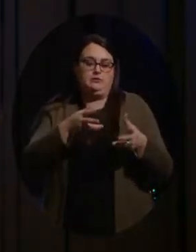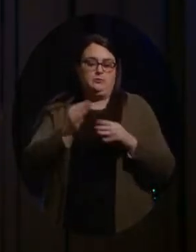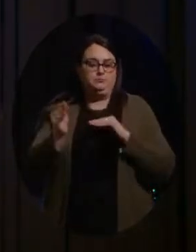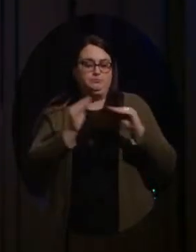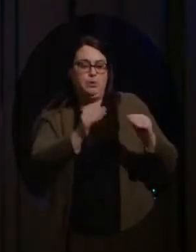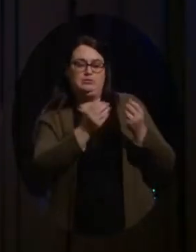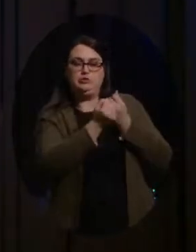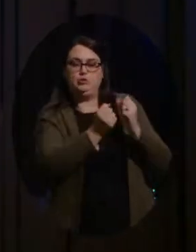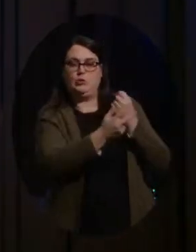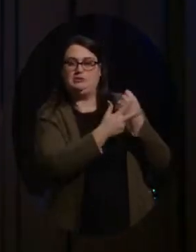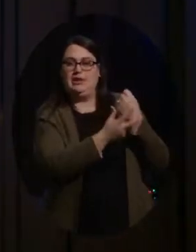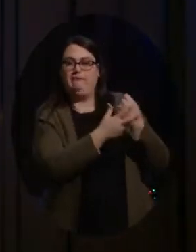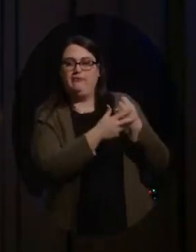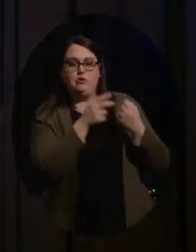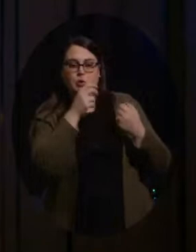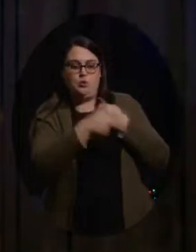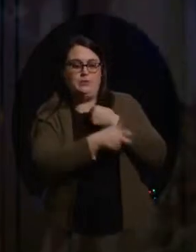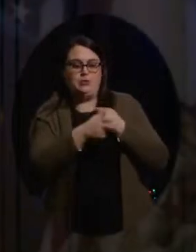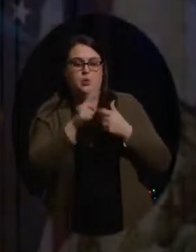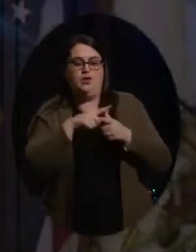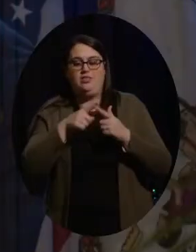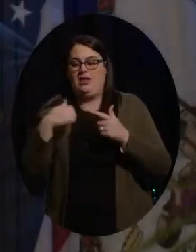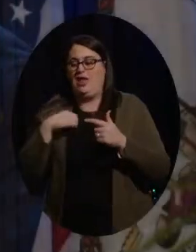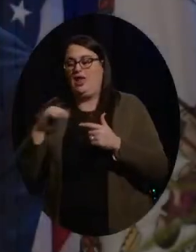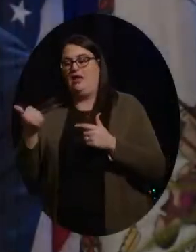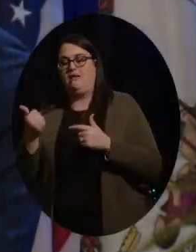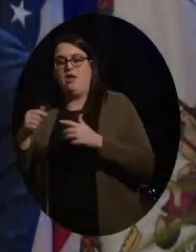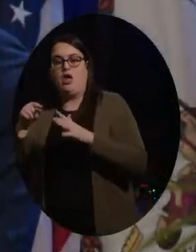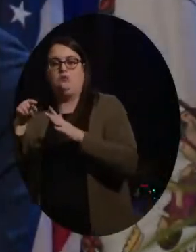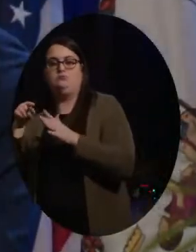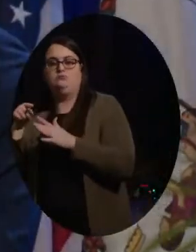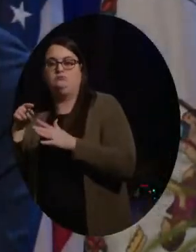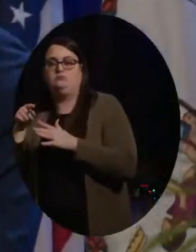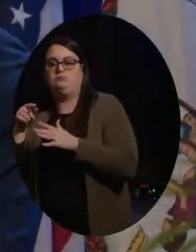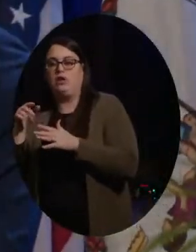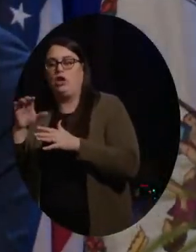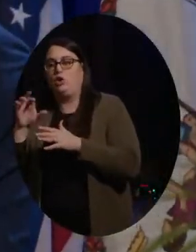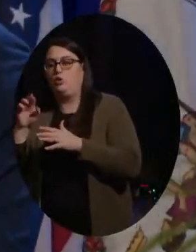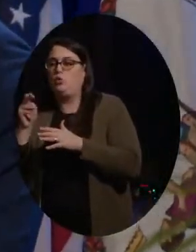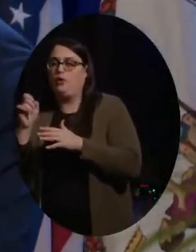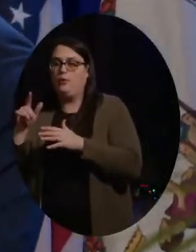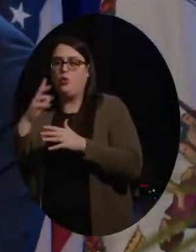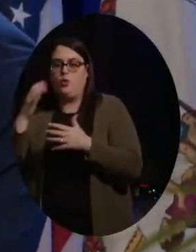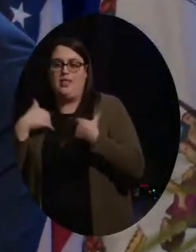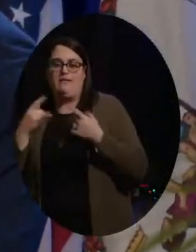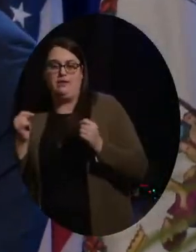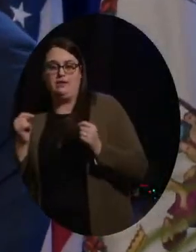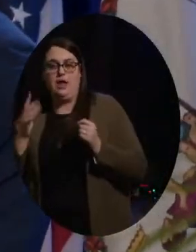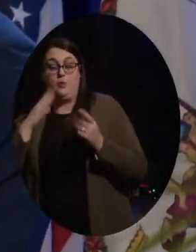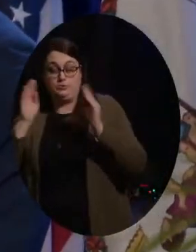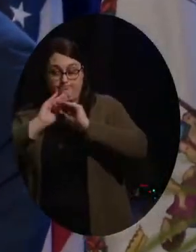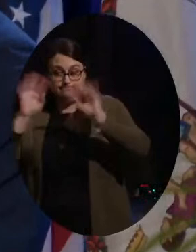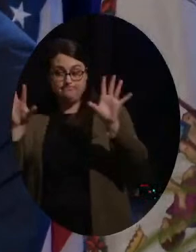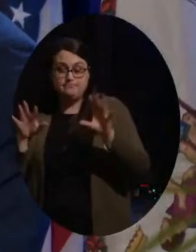safely so it won't be stolen and end up in the hands of a criminal. And I want to be explicitly